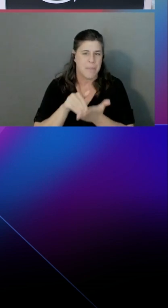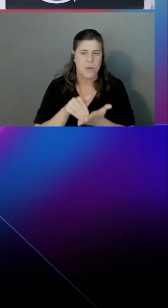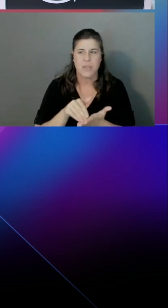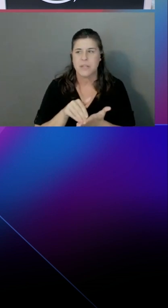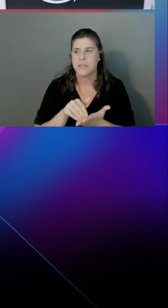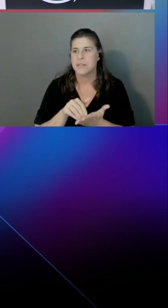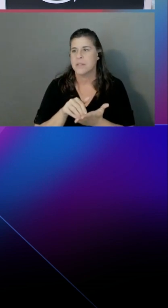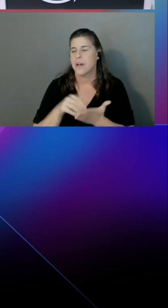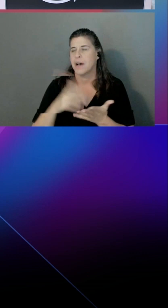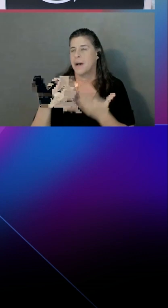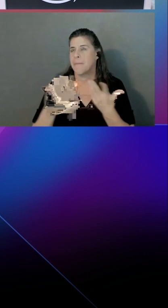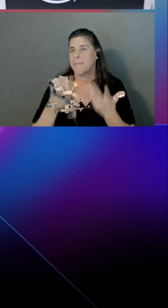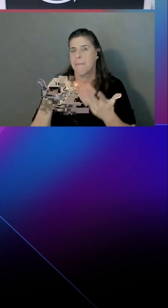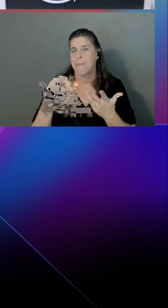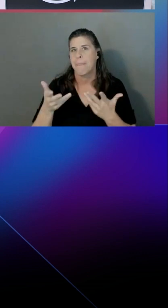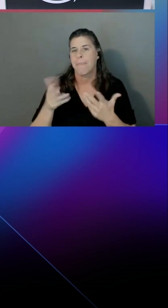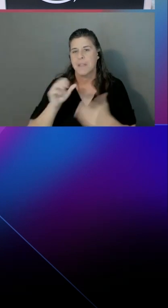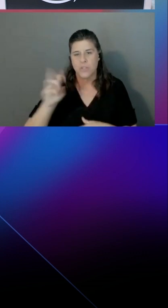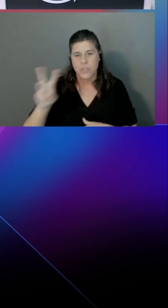the software in the loop training